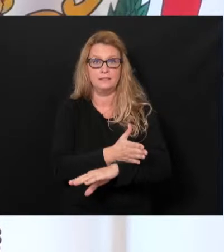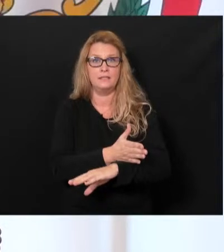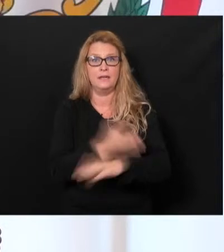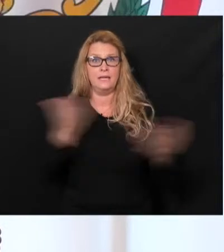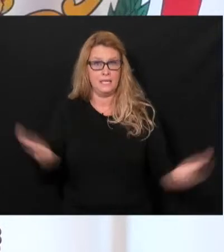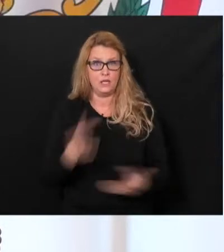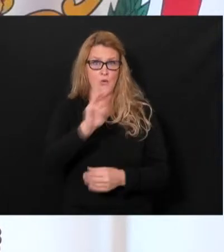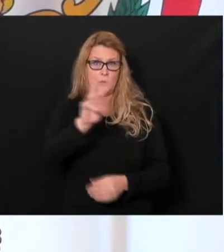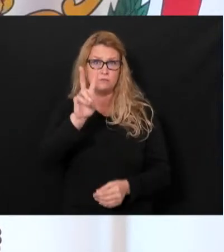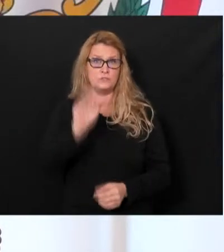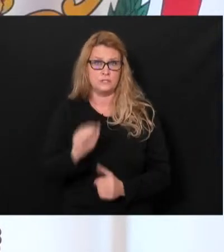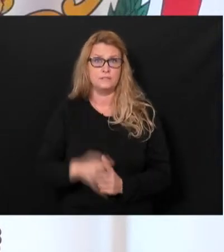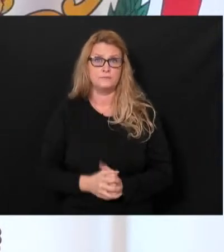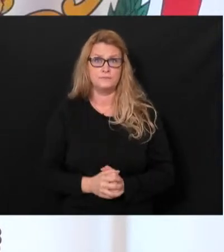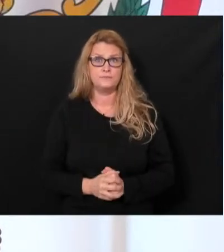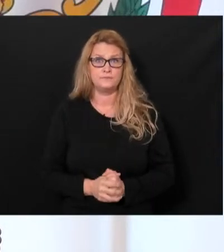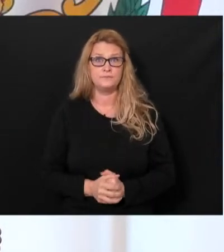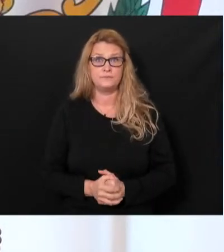West Virginia.